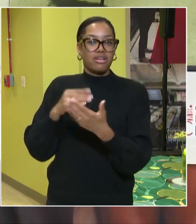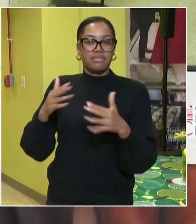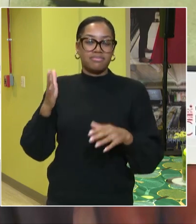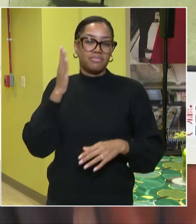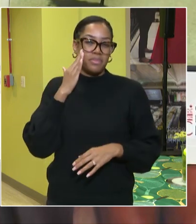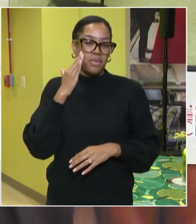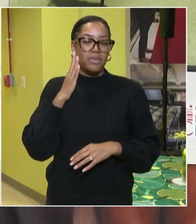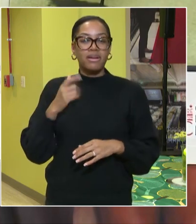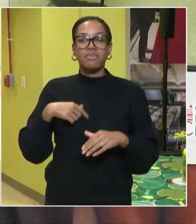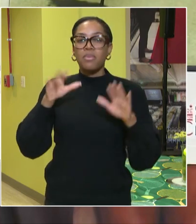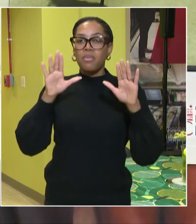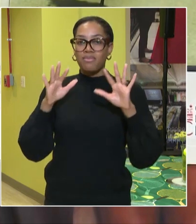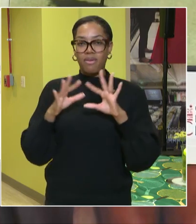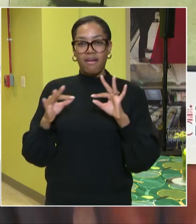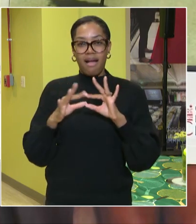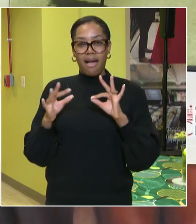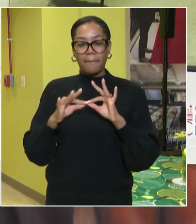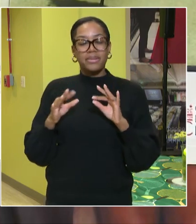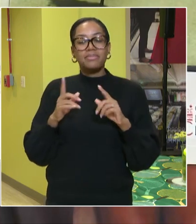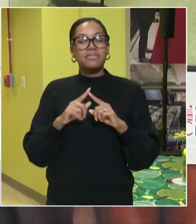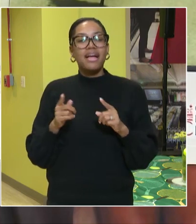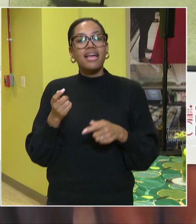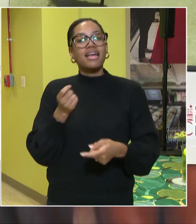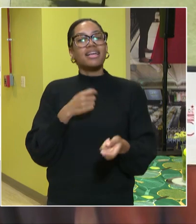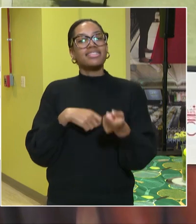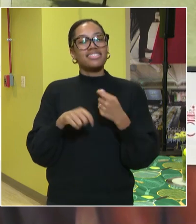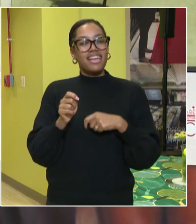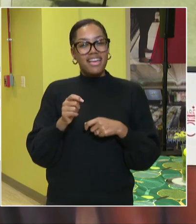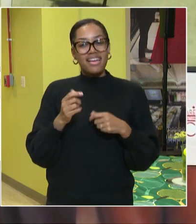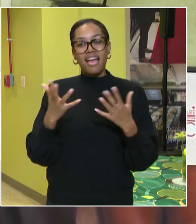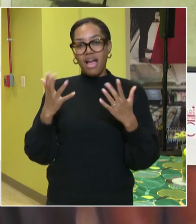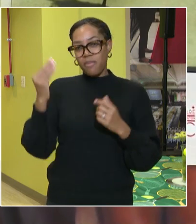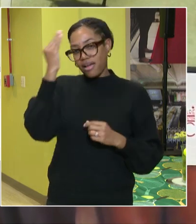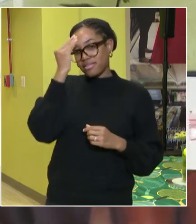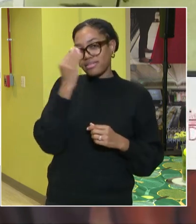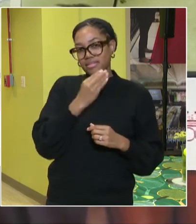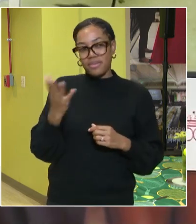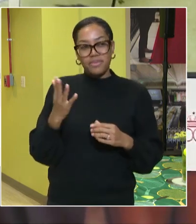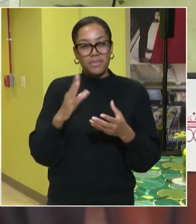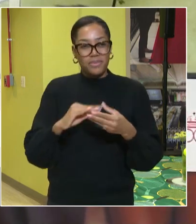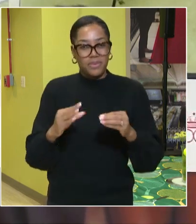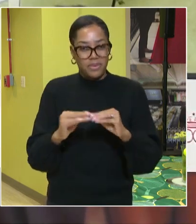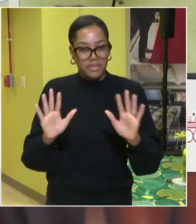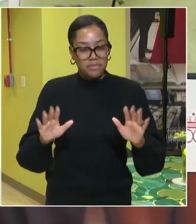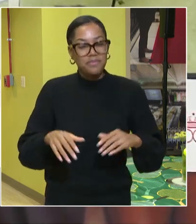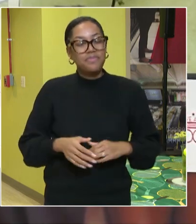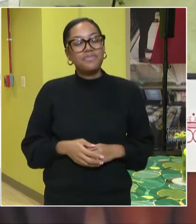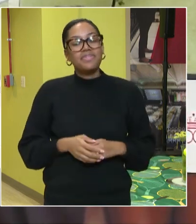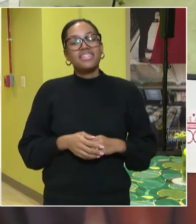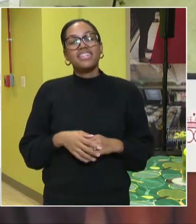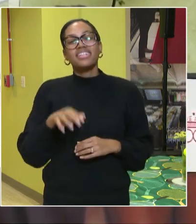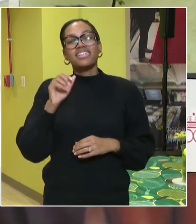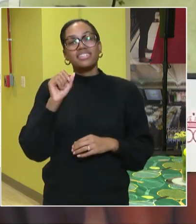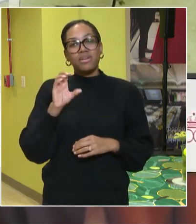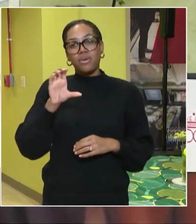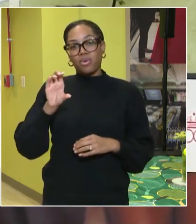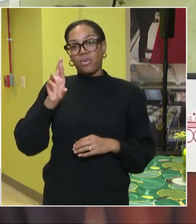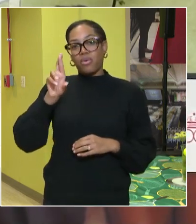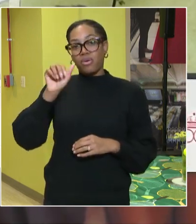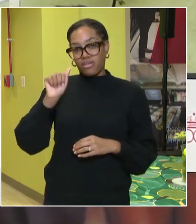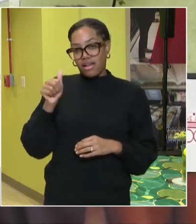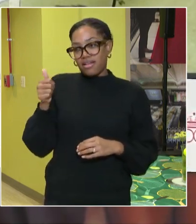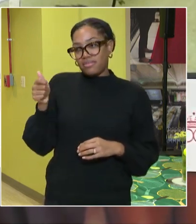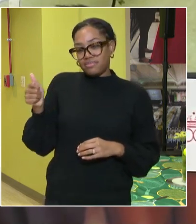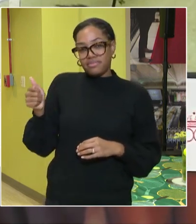great remarks to give, but instead, I'm going to just tell you a little story. Cora has